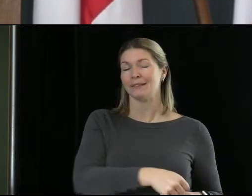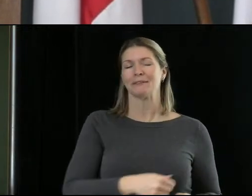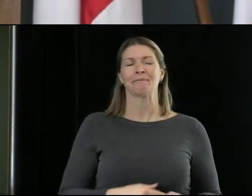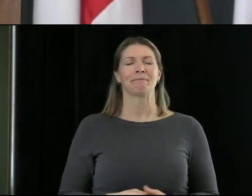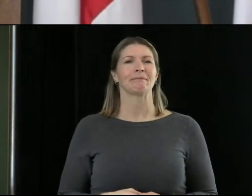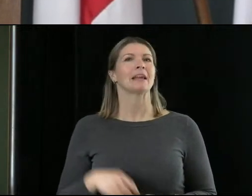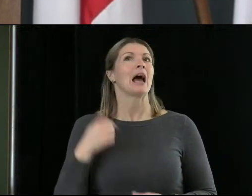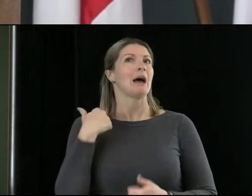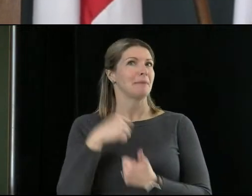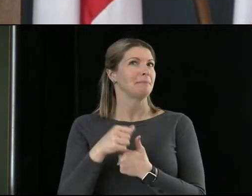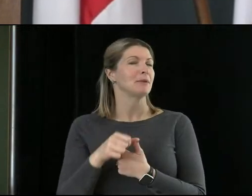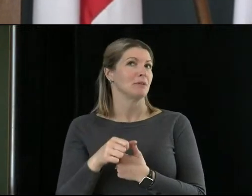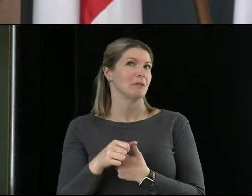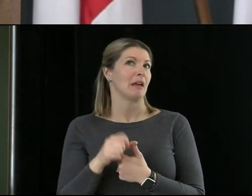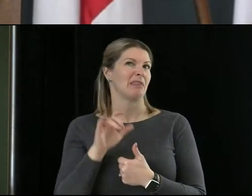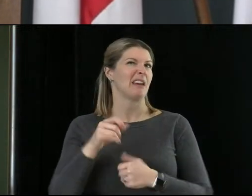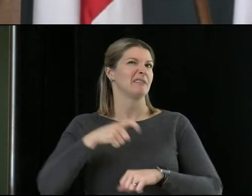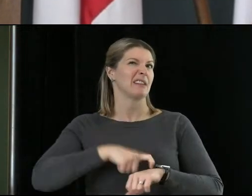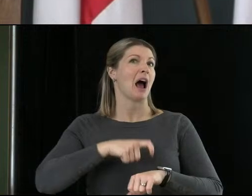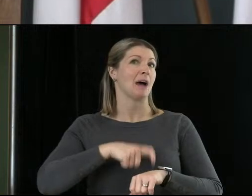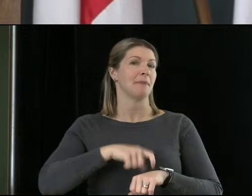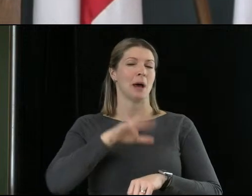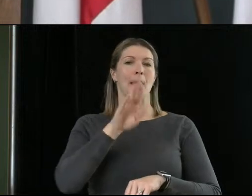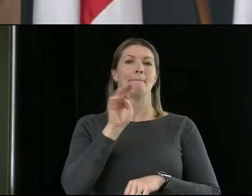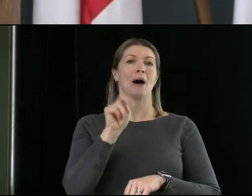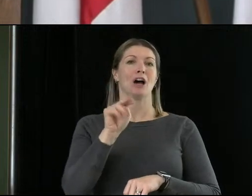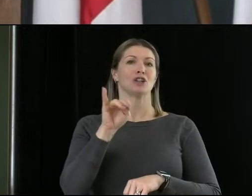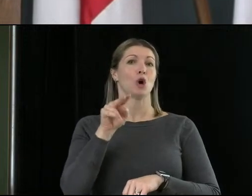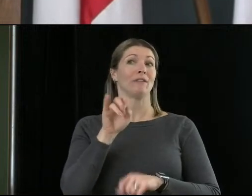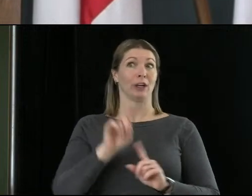Bon Jovi concert and he kissed her hand.